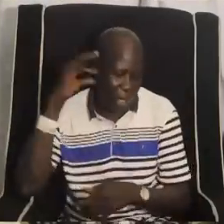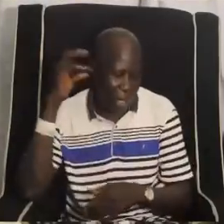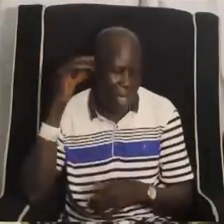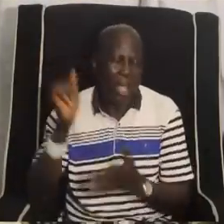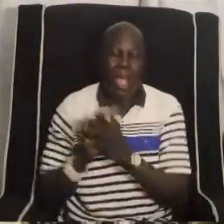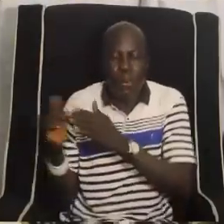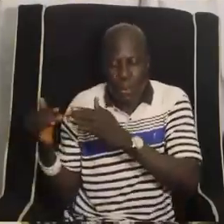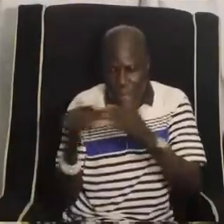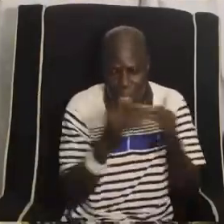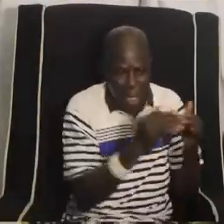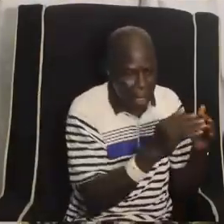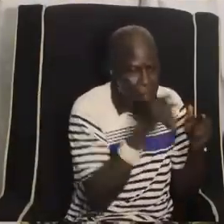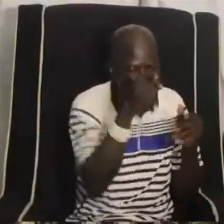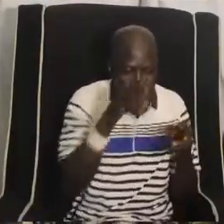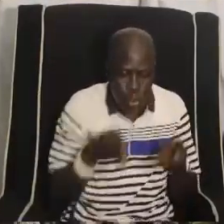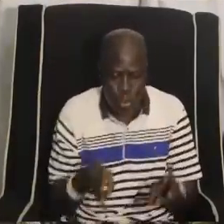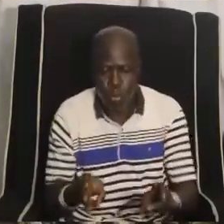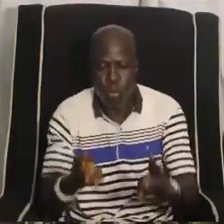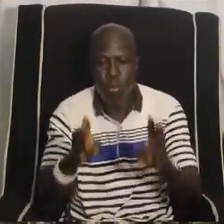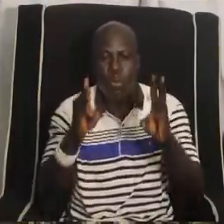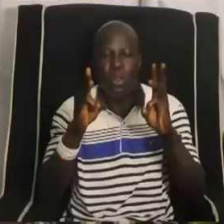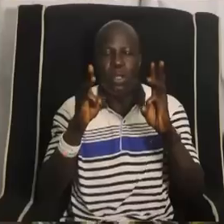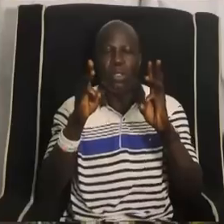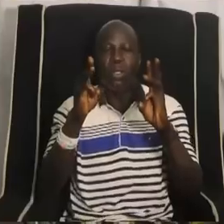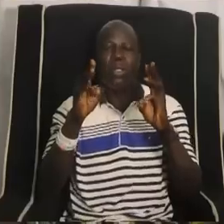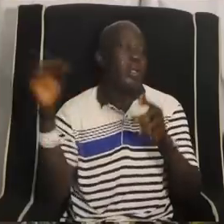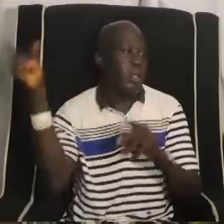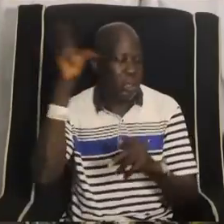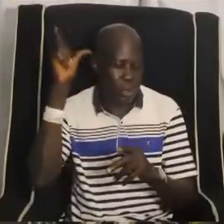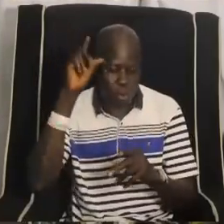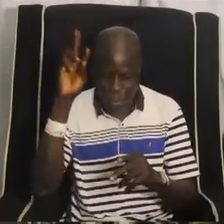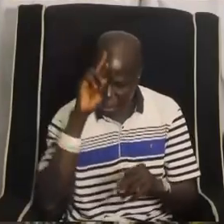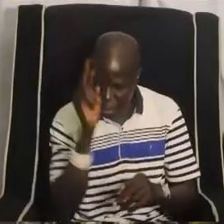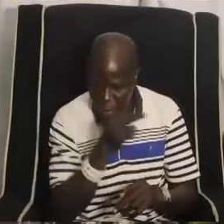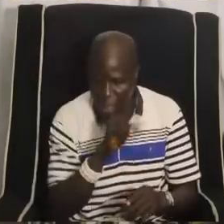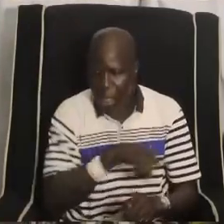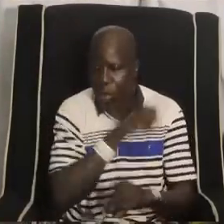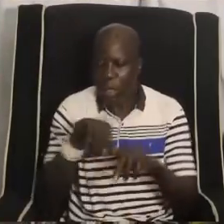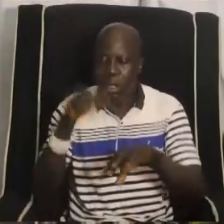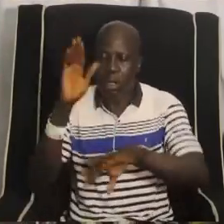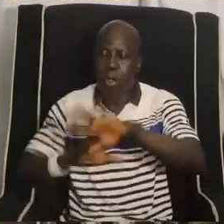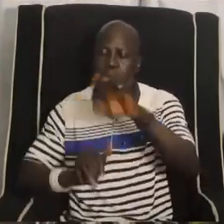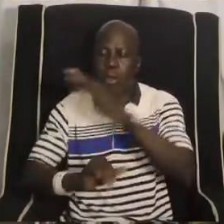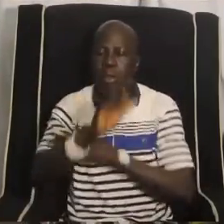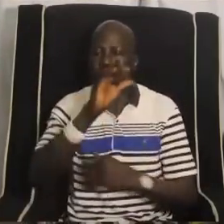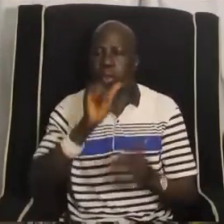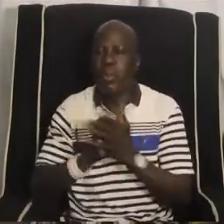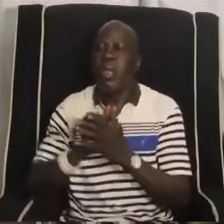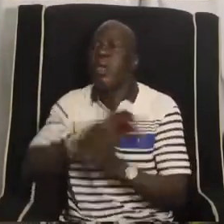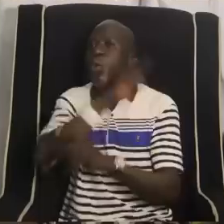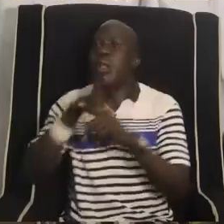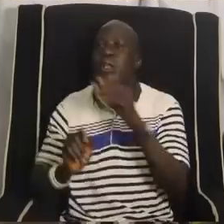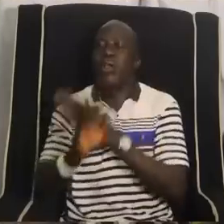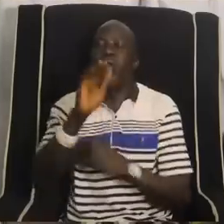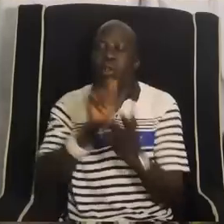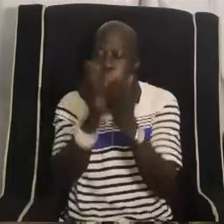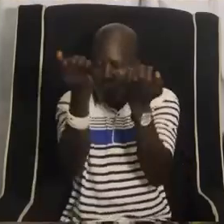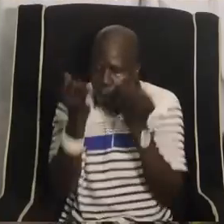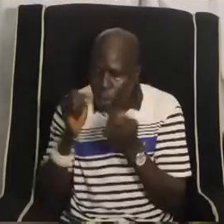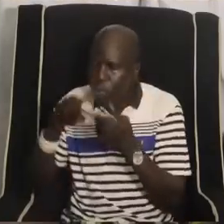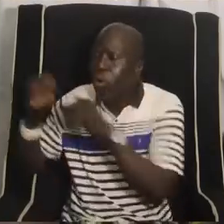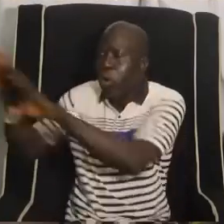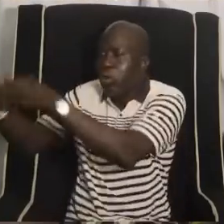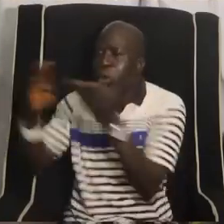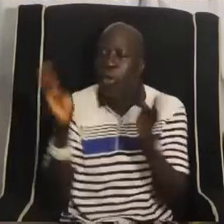me? Out of Sunday. Ah. Oh. Listen to me, sir. When the Lord called me. But no, go back to your lost city. If God